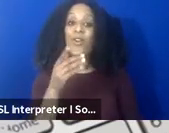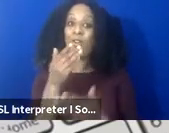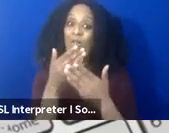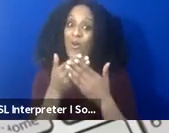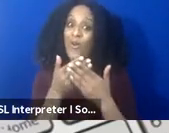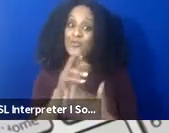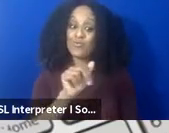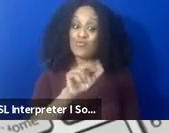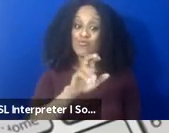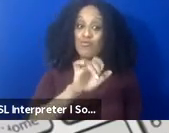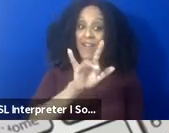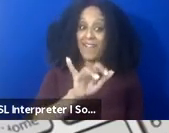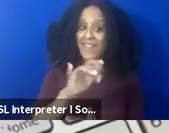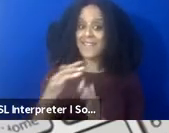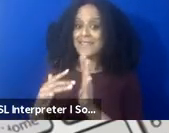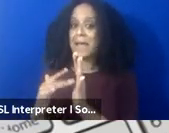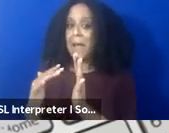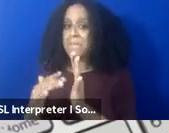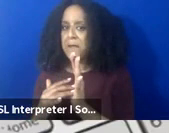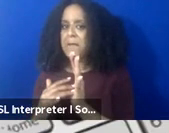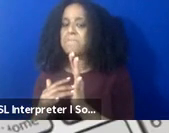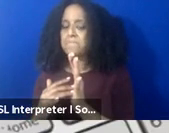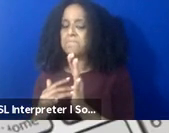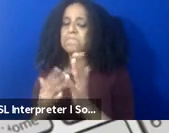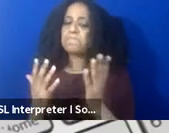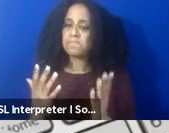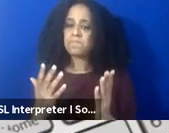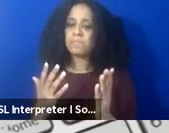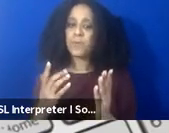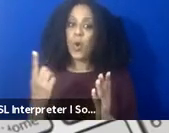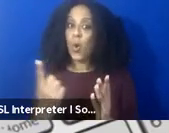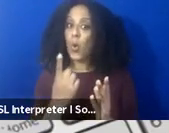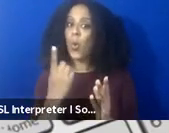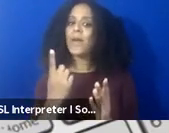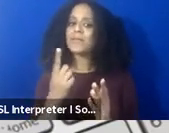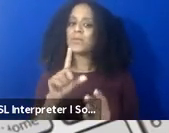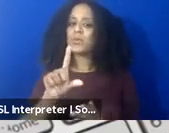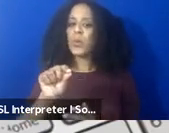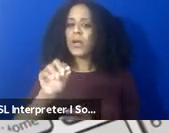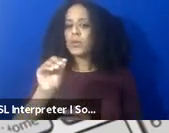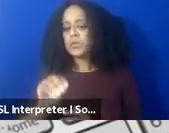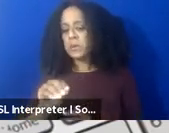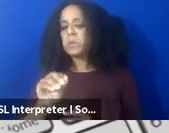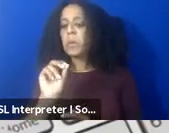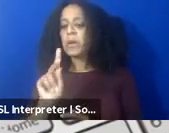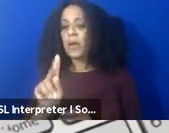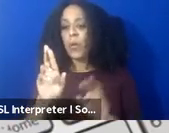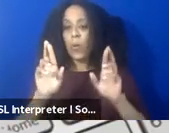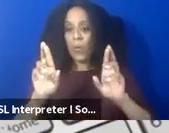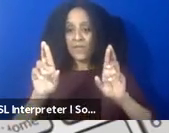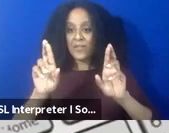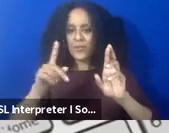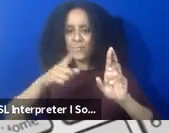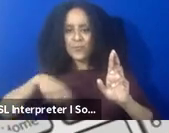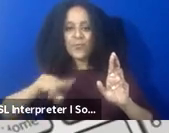between rarely and sometimes. Always was around 20%. Okay, well then hopefully you'll have a little